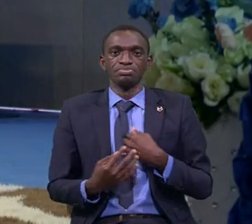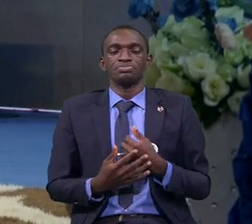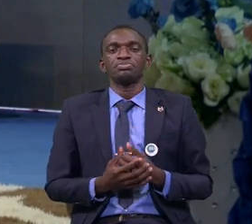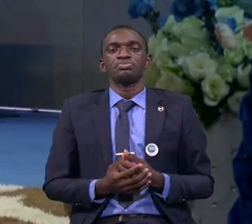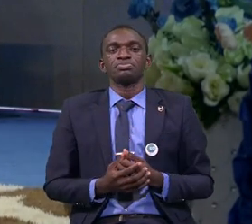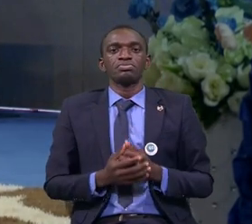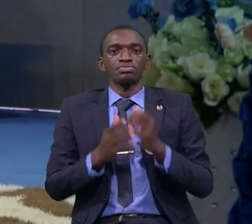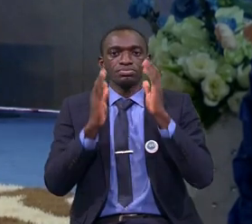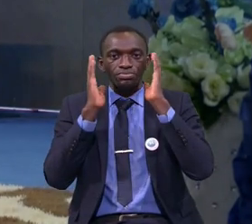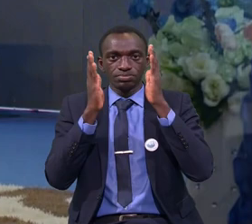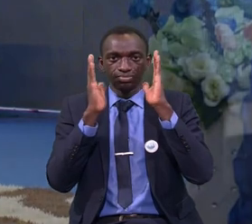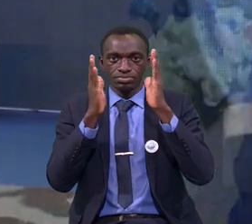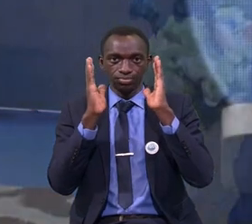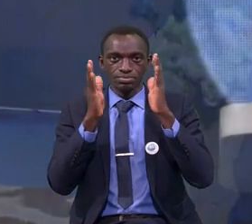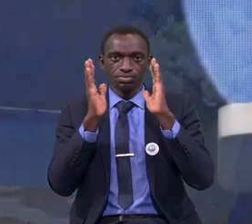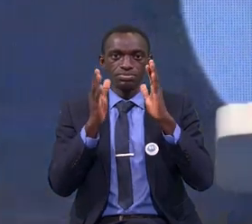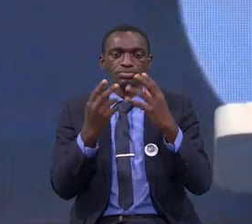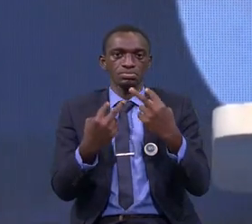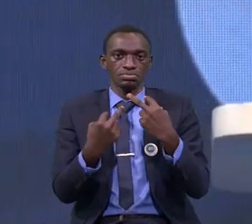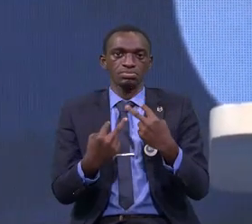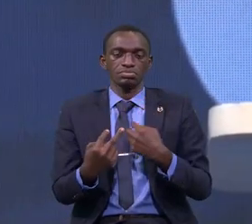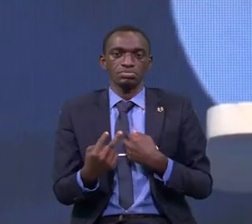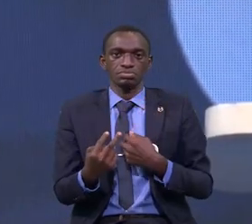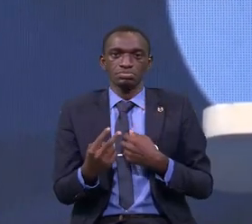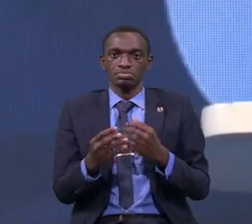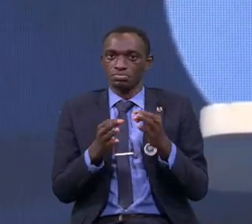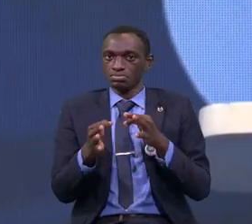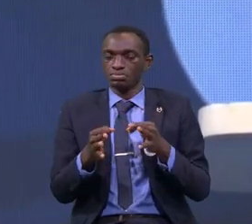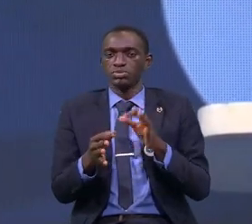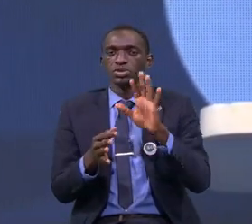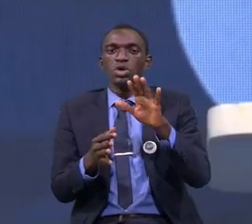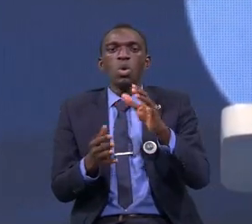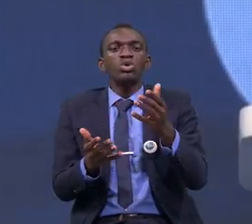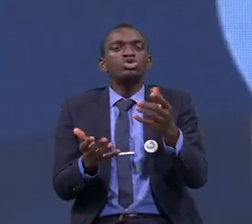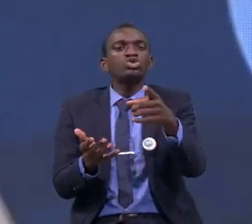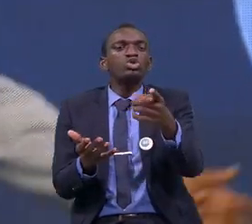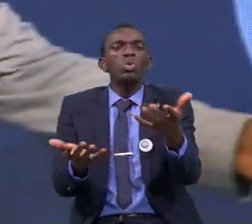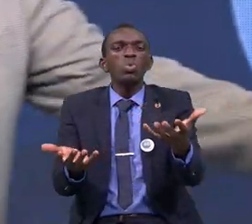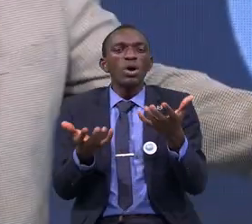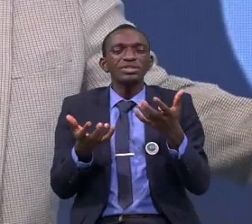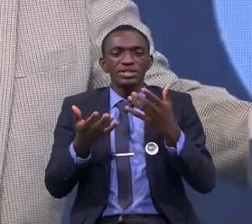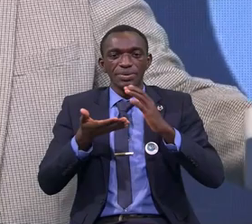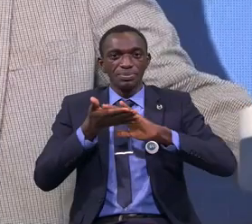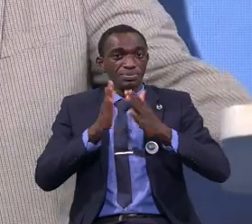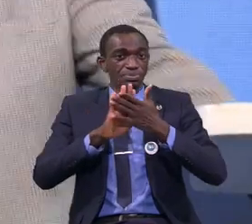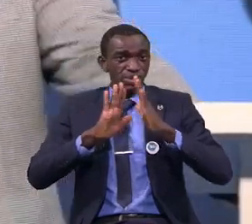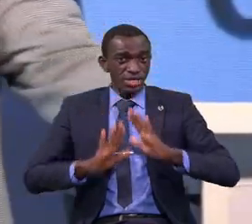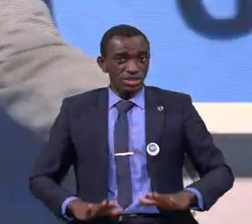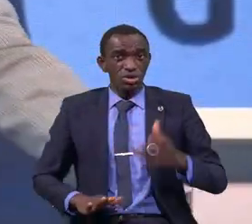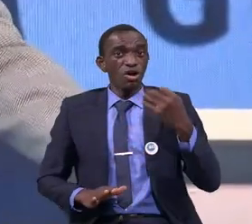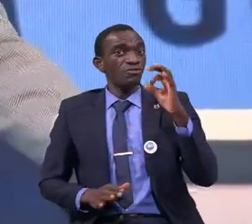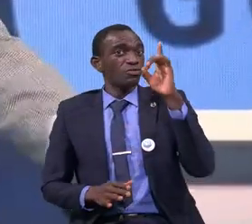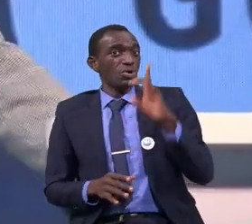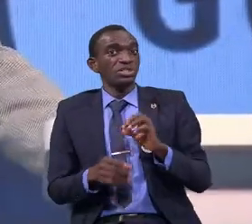Heads bowed and eyes closed. You want the peace of God in your heart.